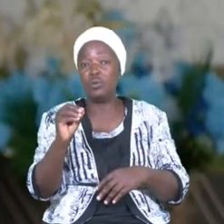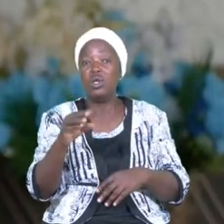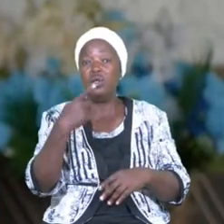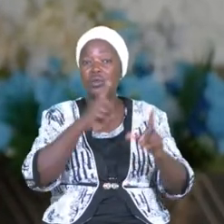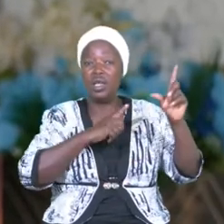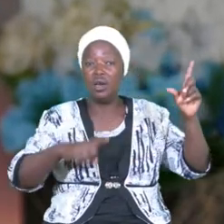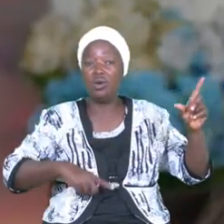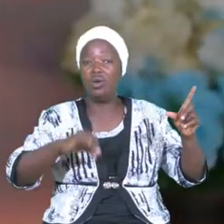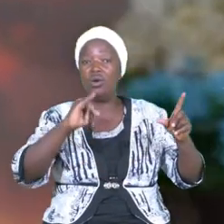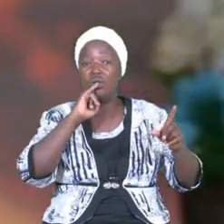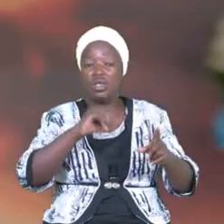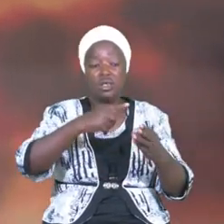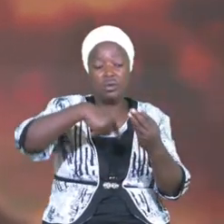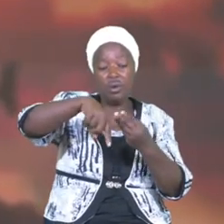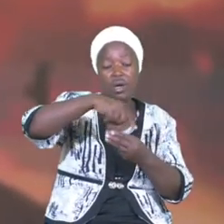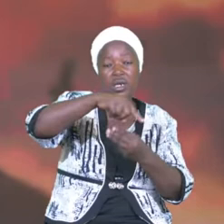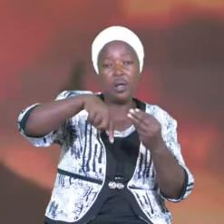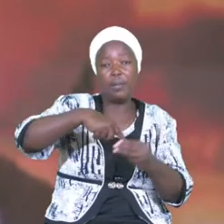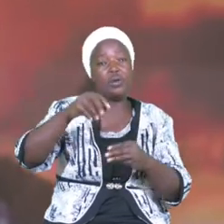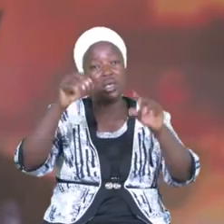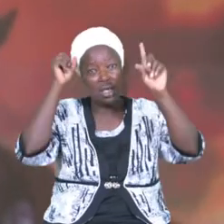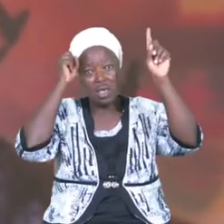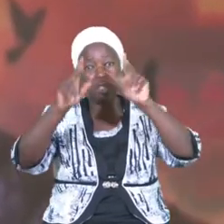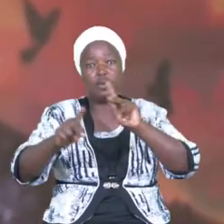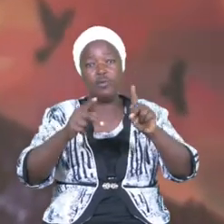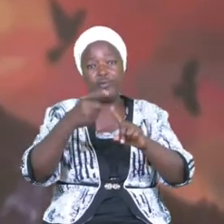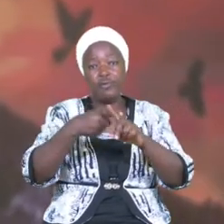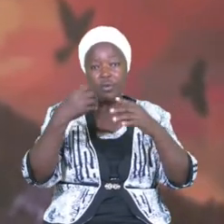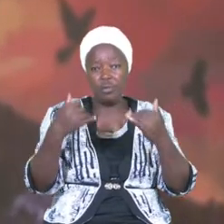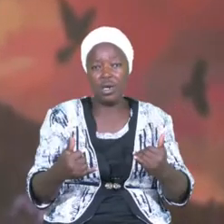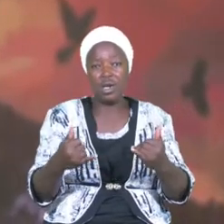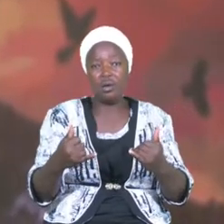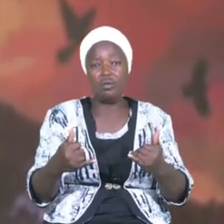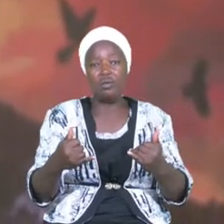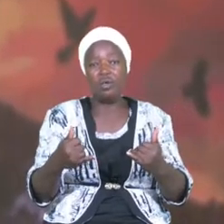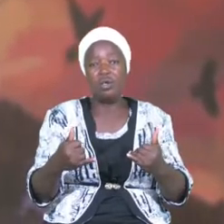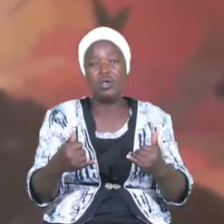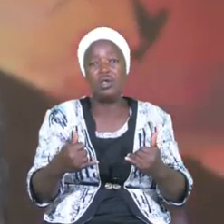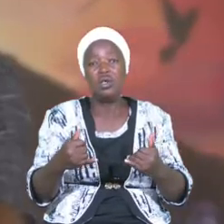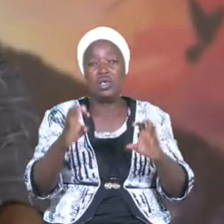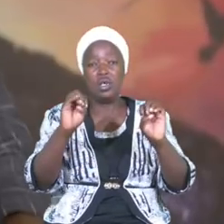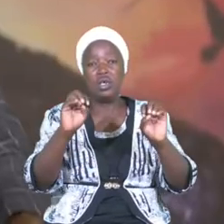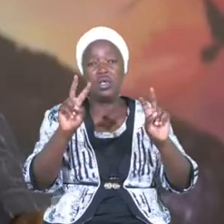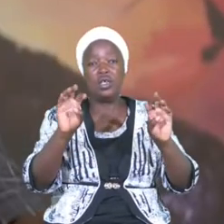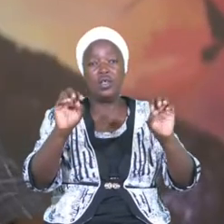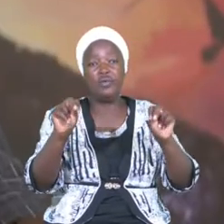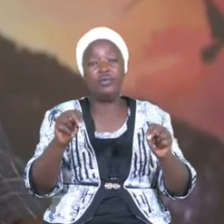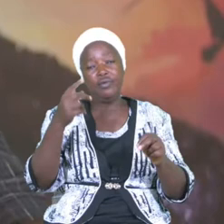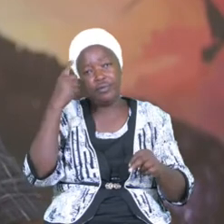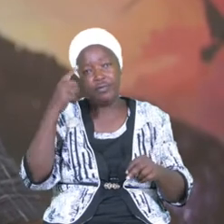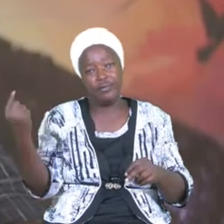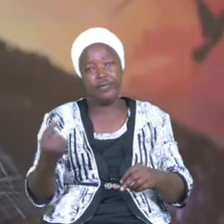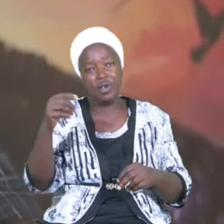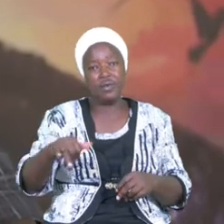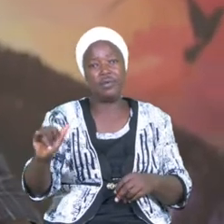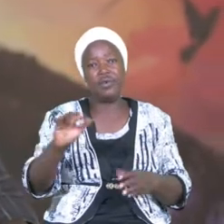round about his people from henceforth, even forever. Look at verse 3. In verse 3 it